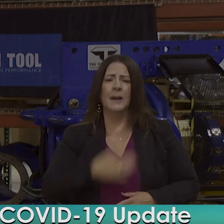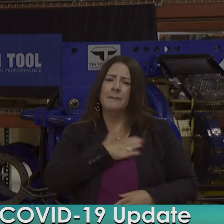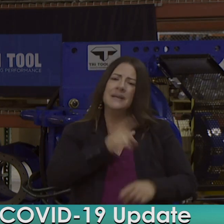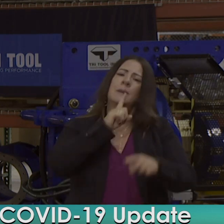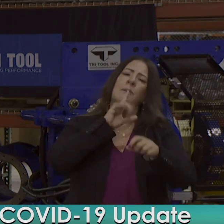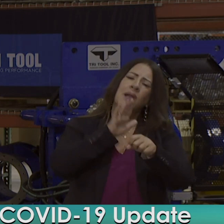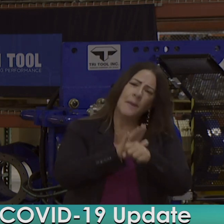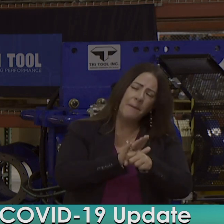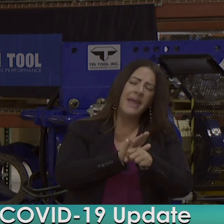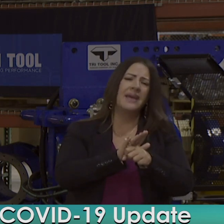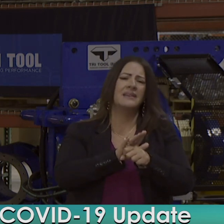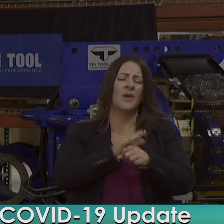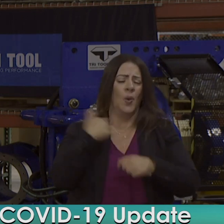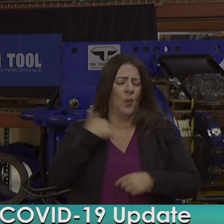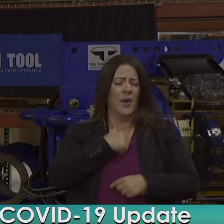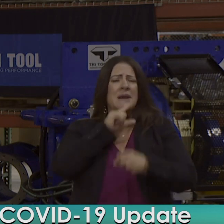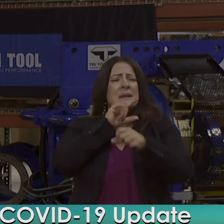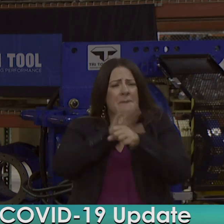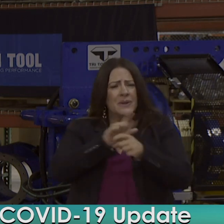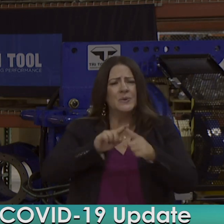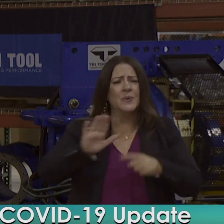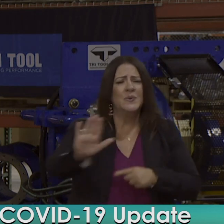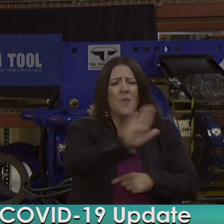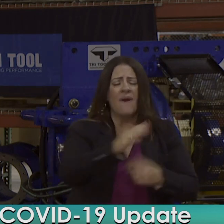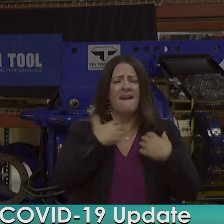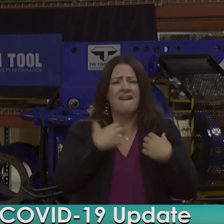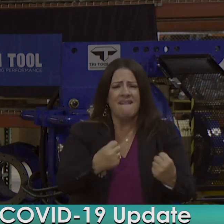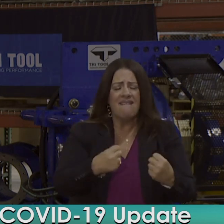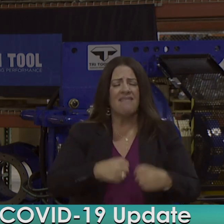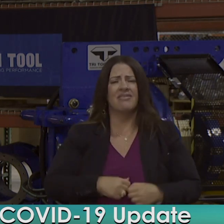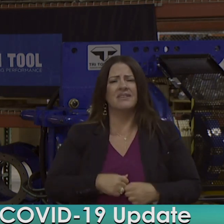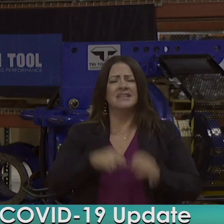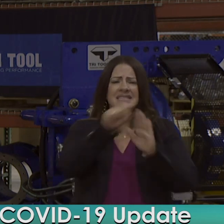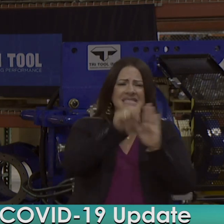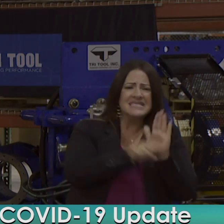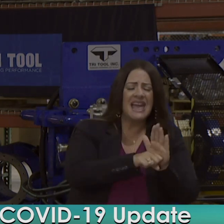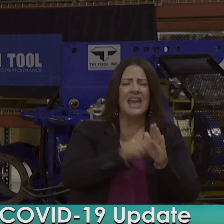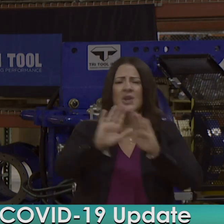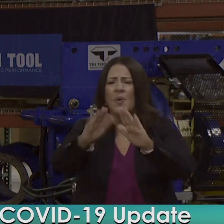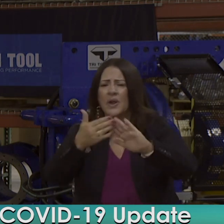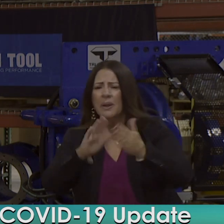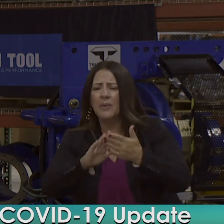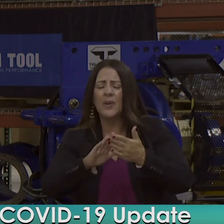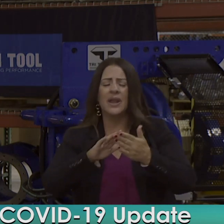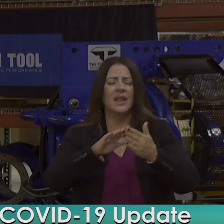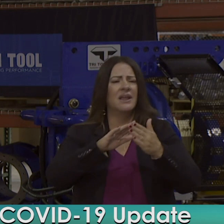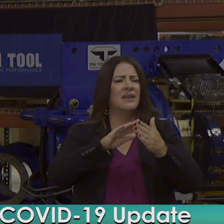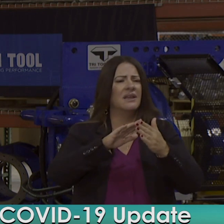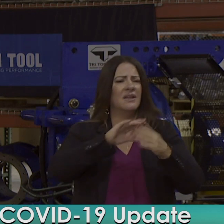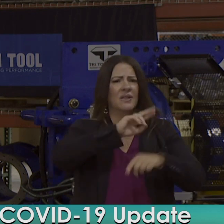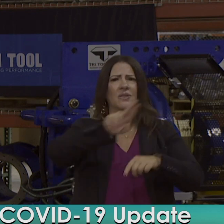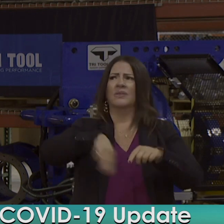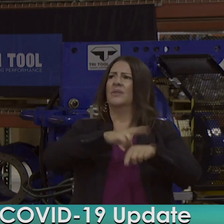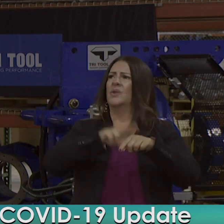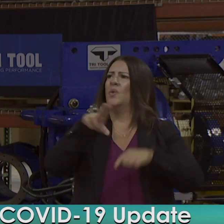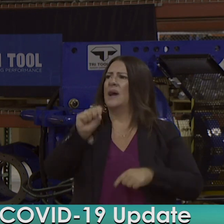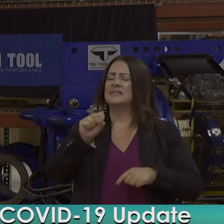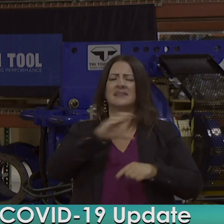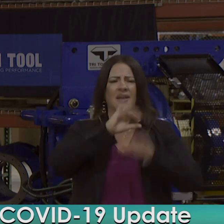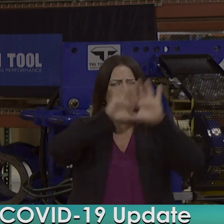ourselves to your health and the health of our community, the state and nation, and the world collectively we're trying to